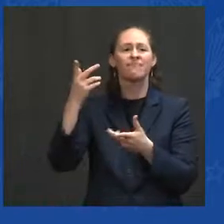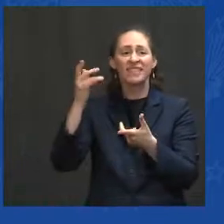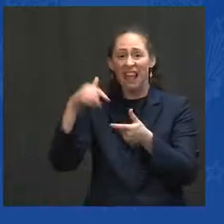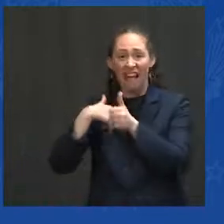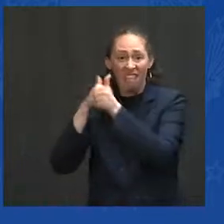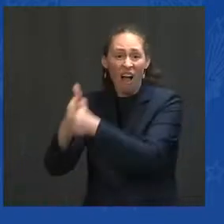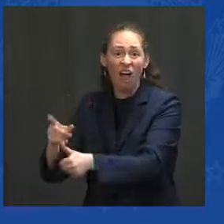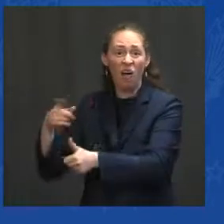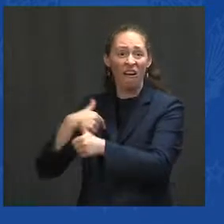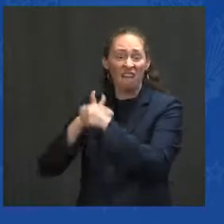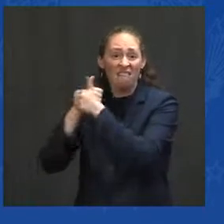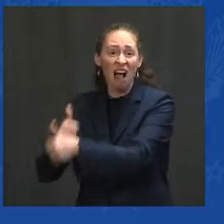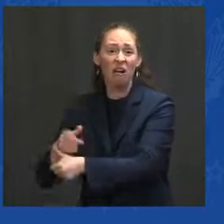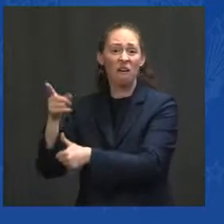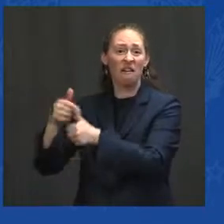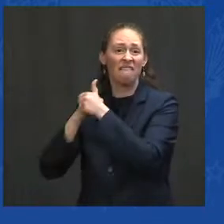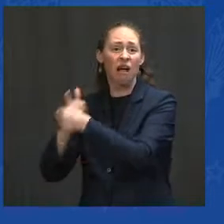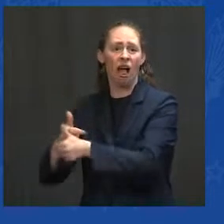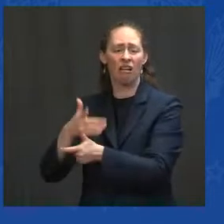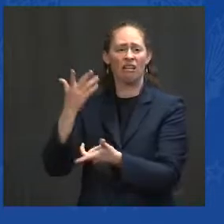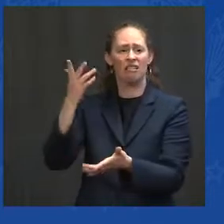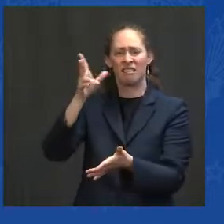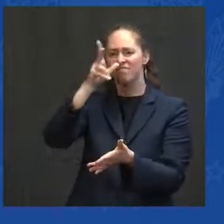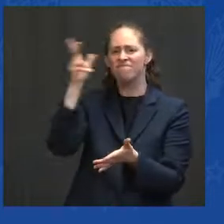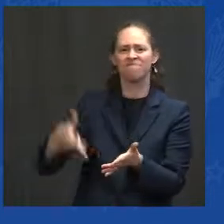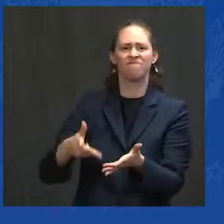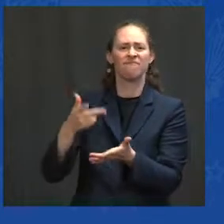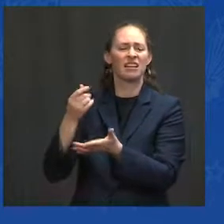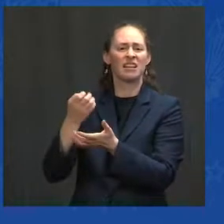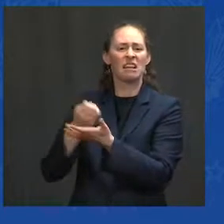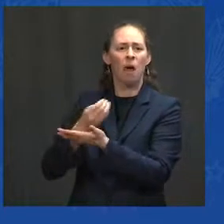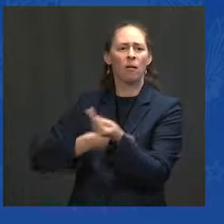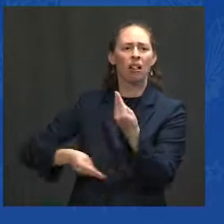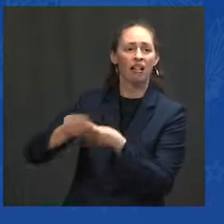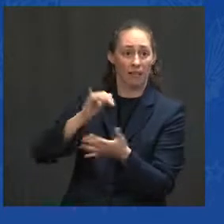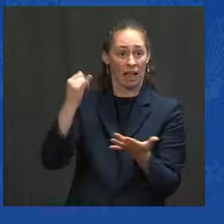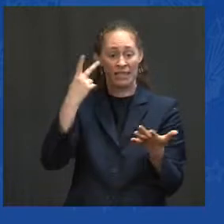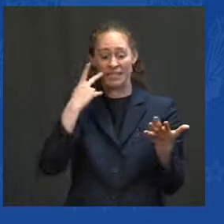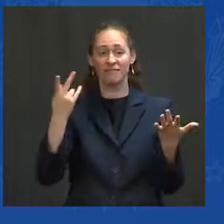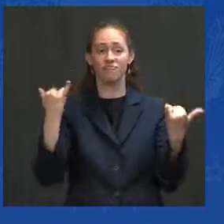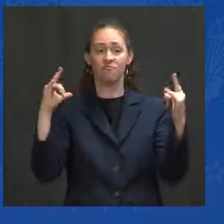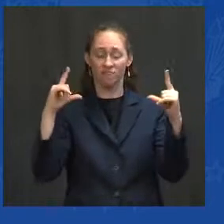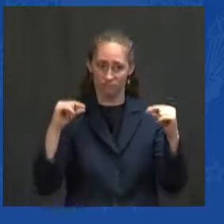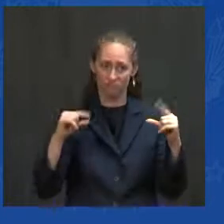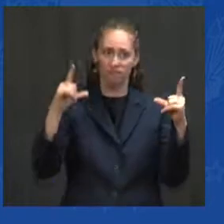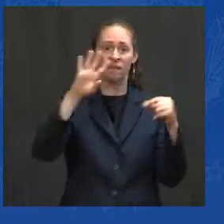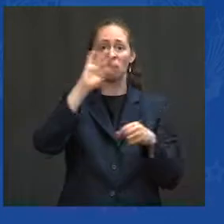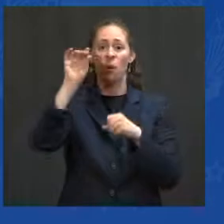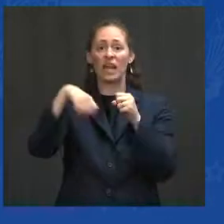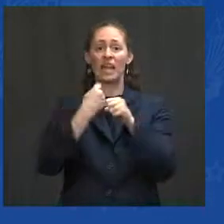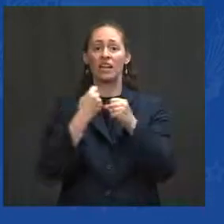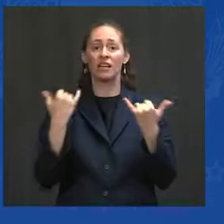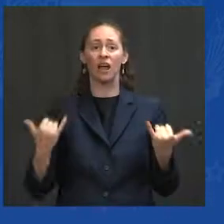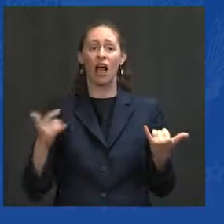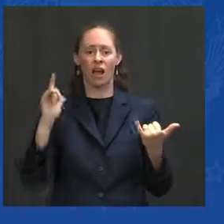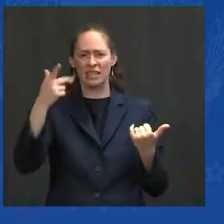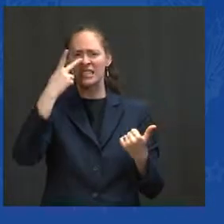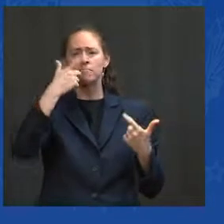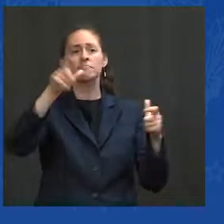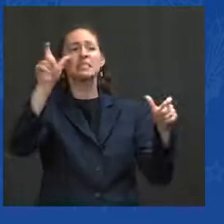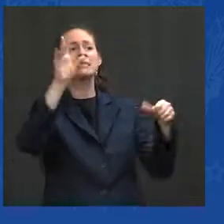promote competition. We are now 40 years into the experiment of letting giant corporations accumulate more and more